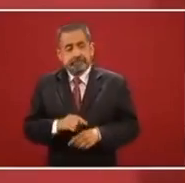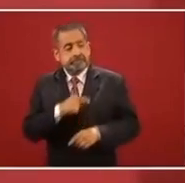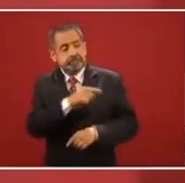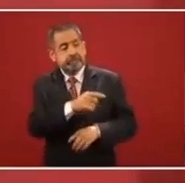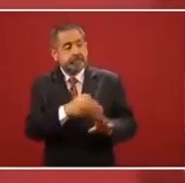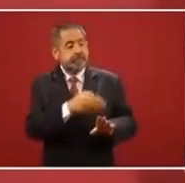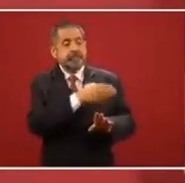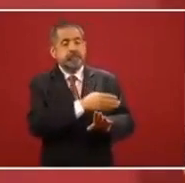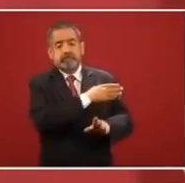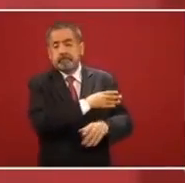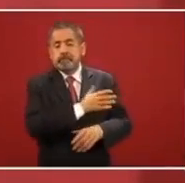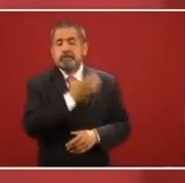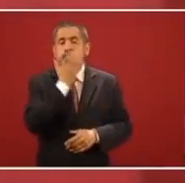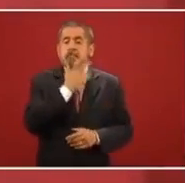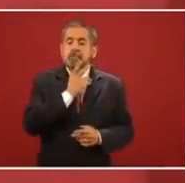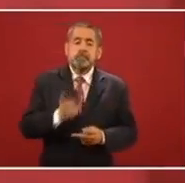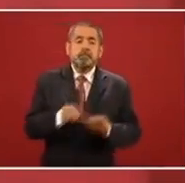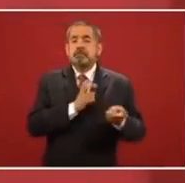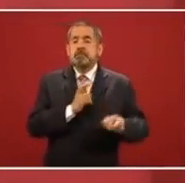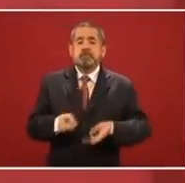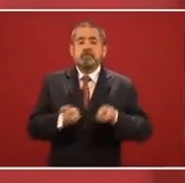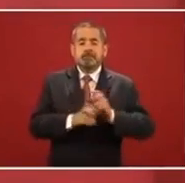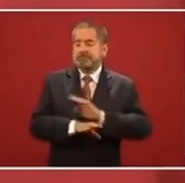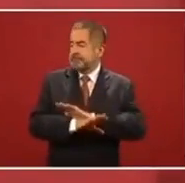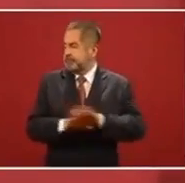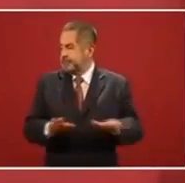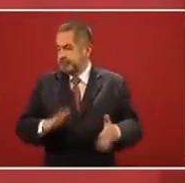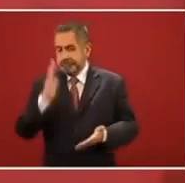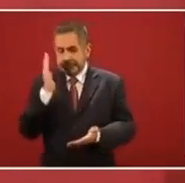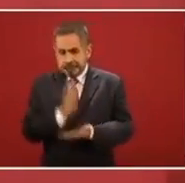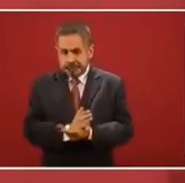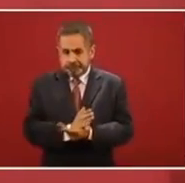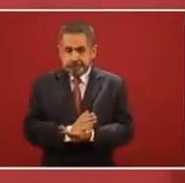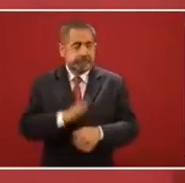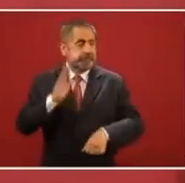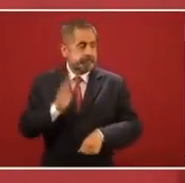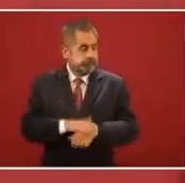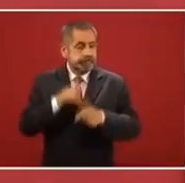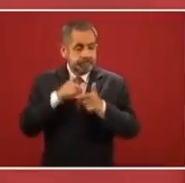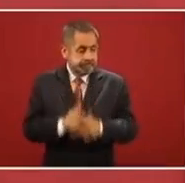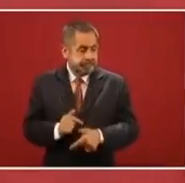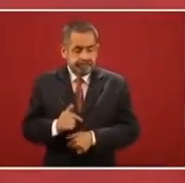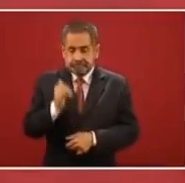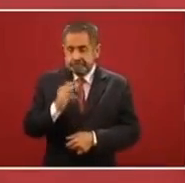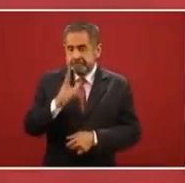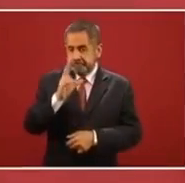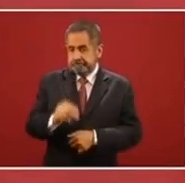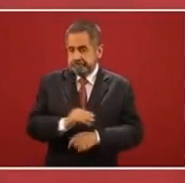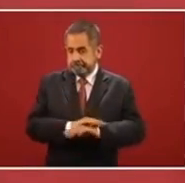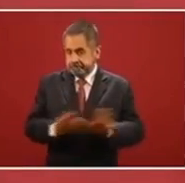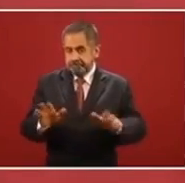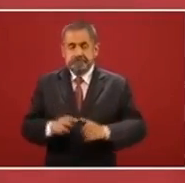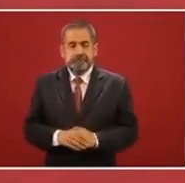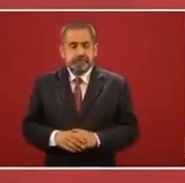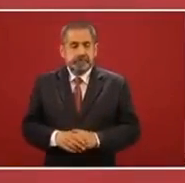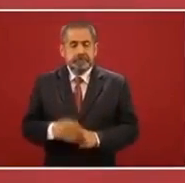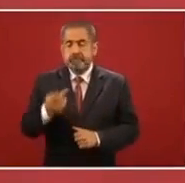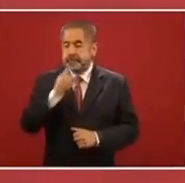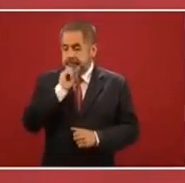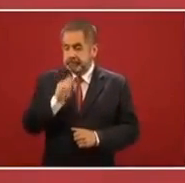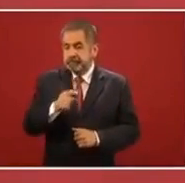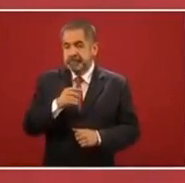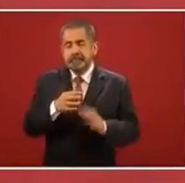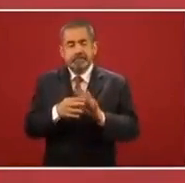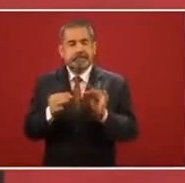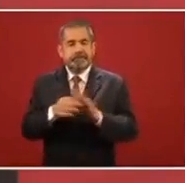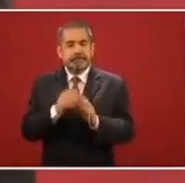acostumbrados a robar, those that were accustomed to de que stealing, ya no hay condiciones. that there is no conditions Pero que for además, that.